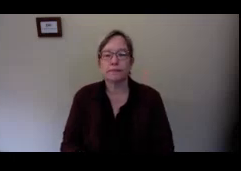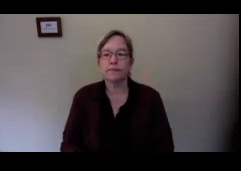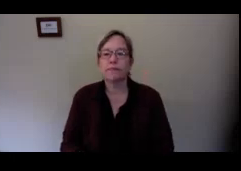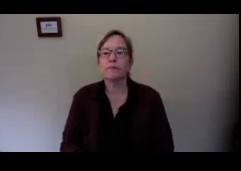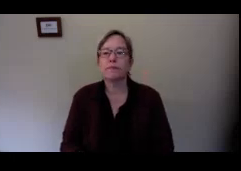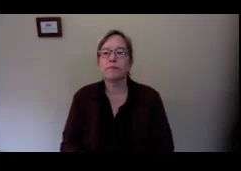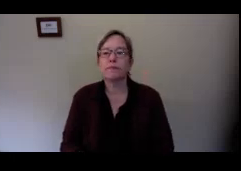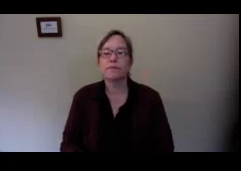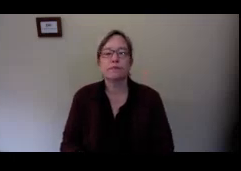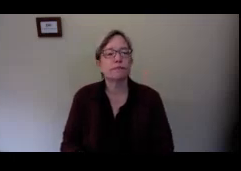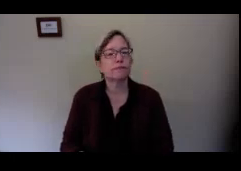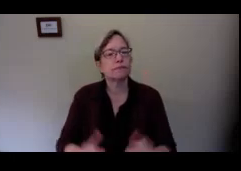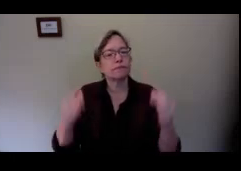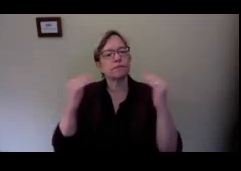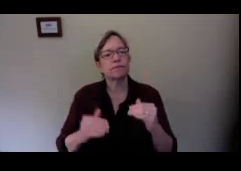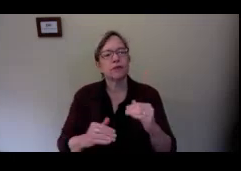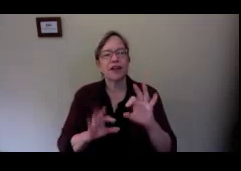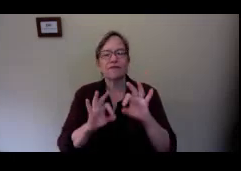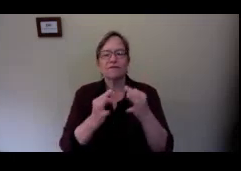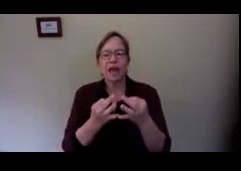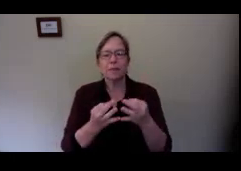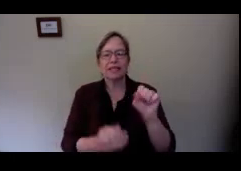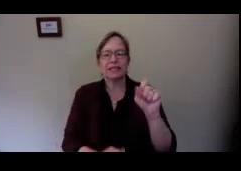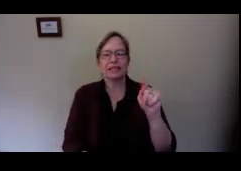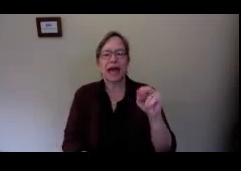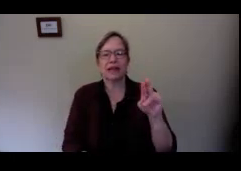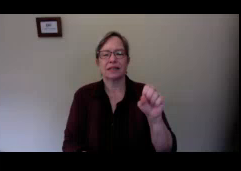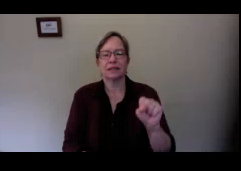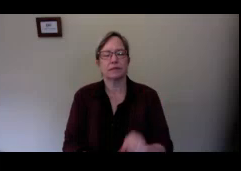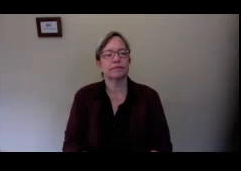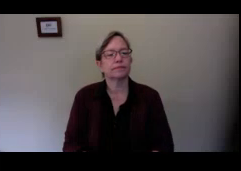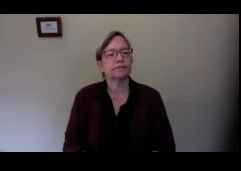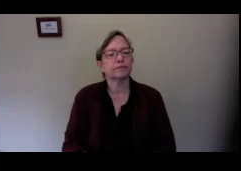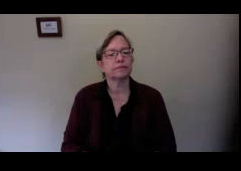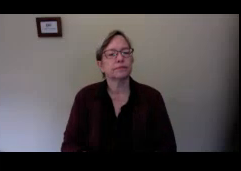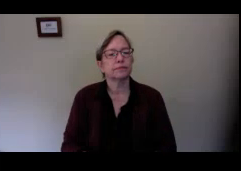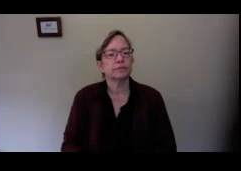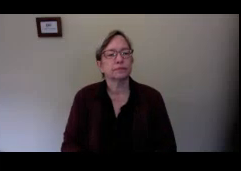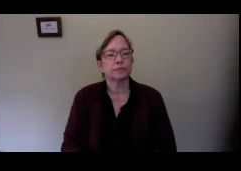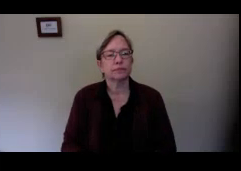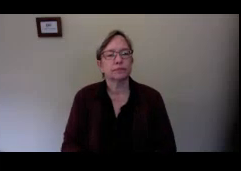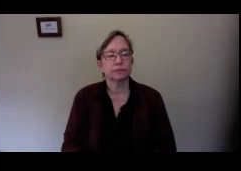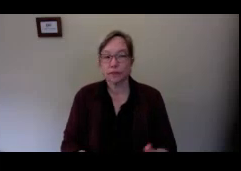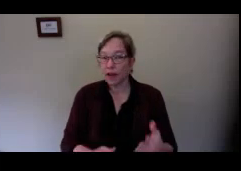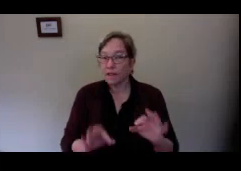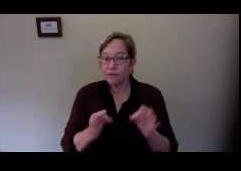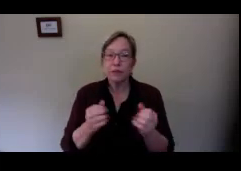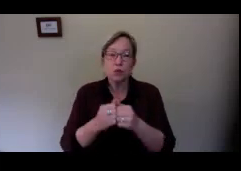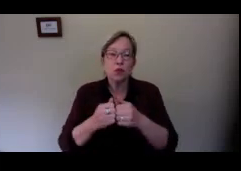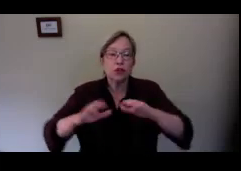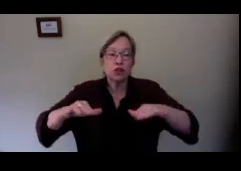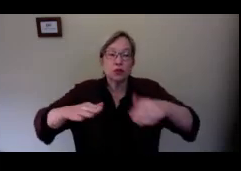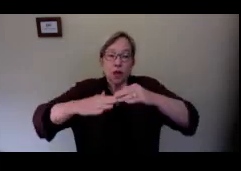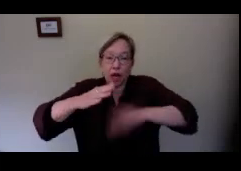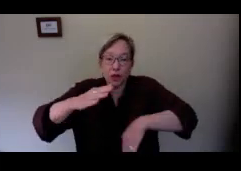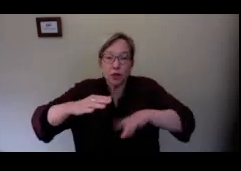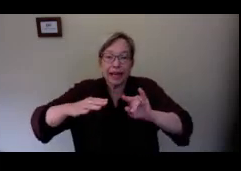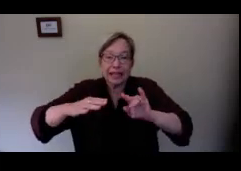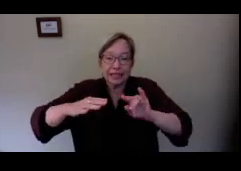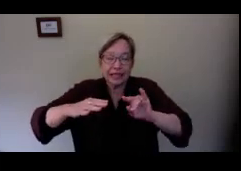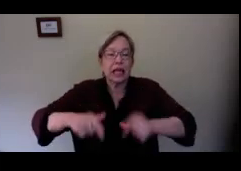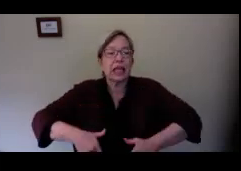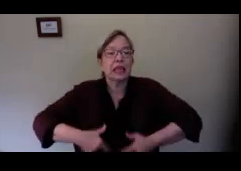So familial status, to define that a little more, how that's different. Families with children under the age of 18 living